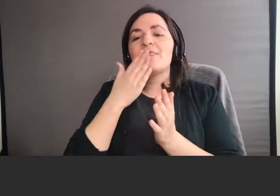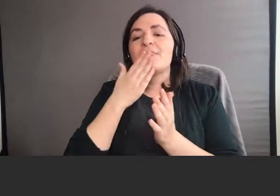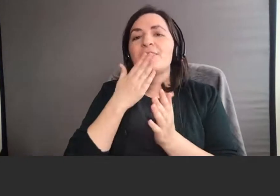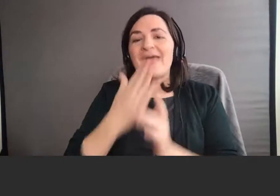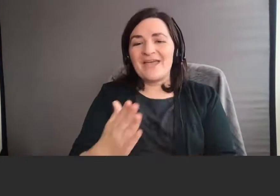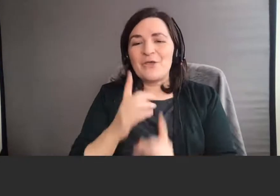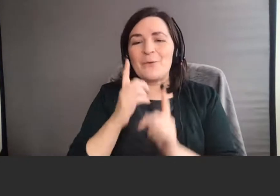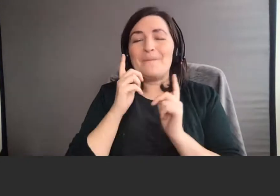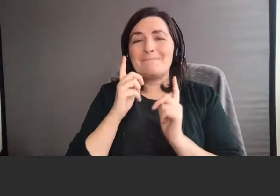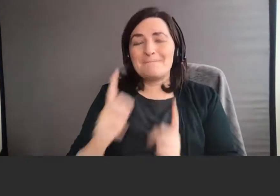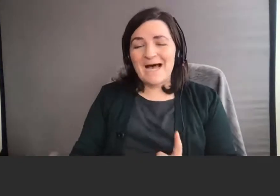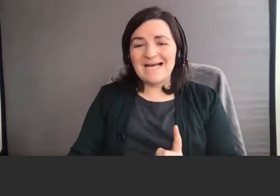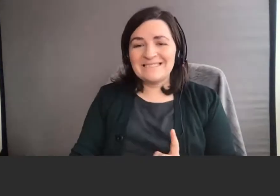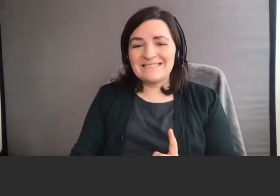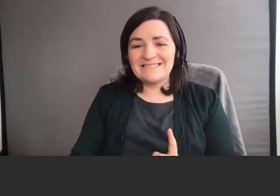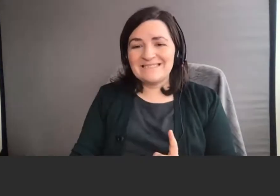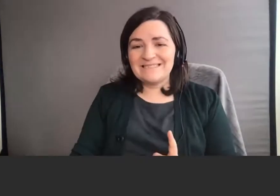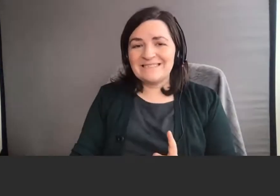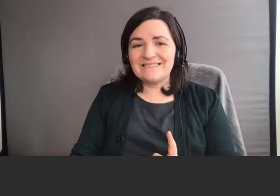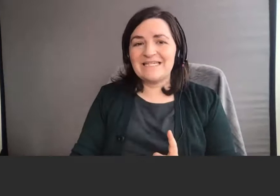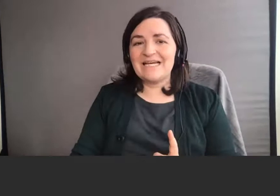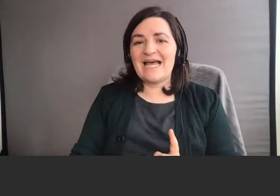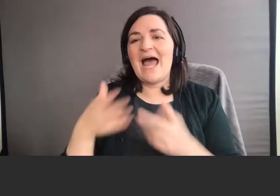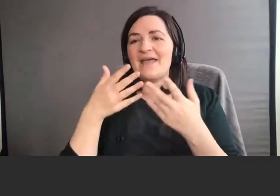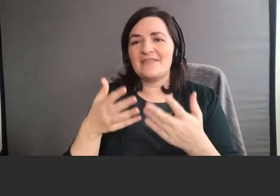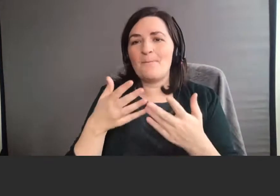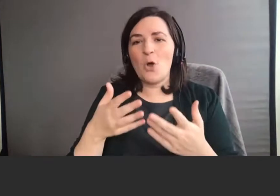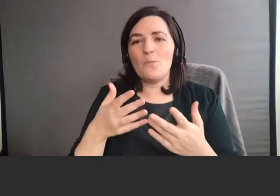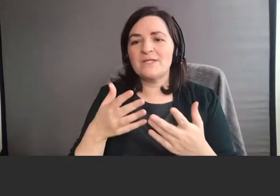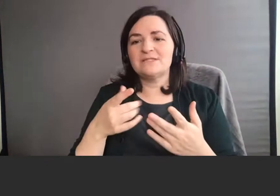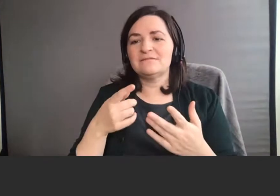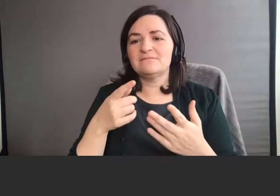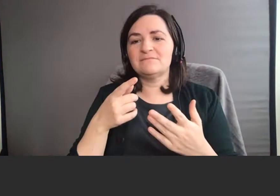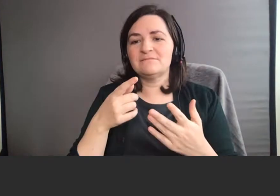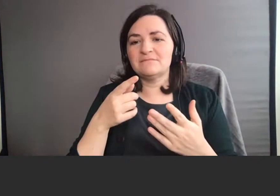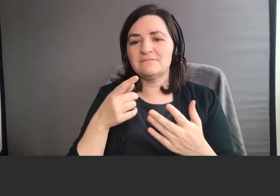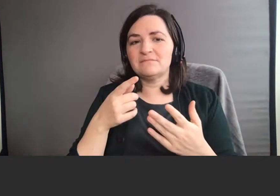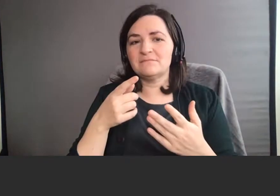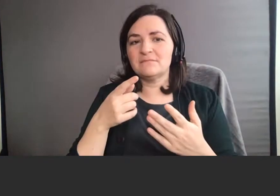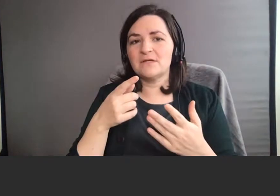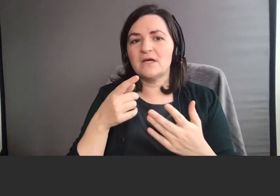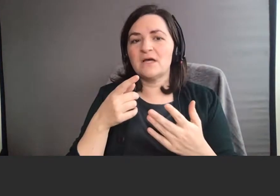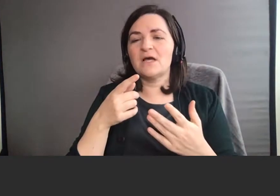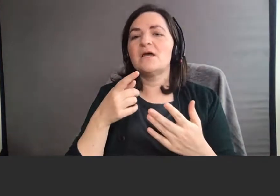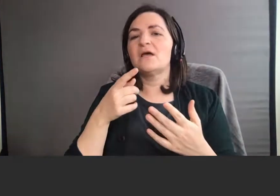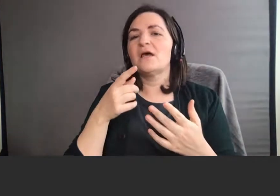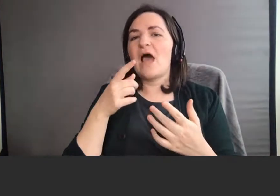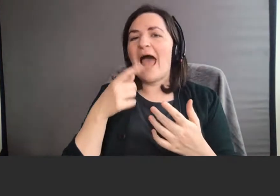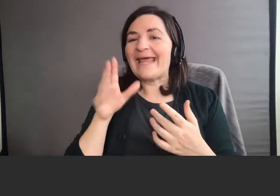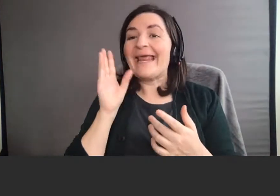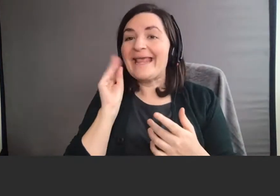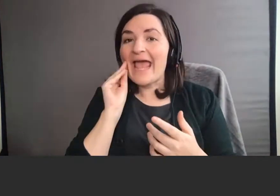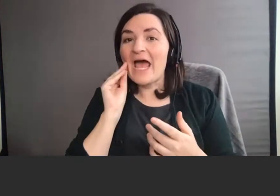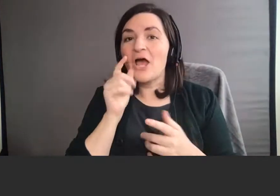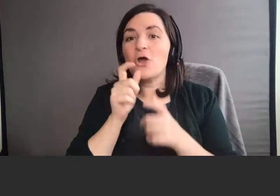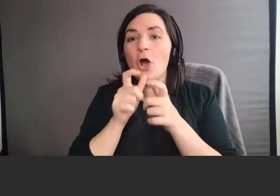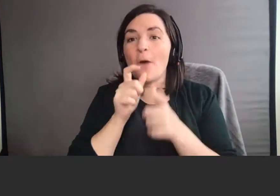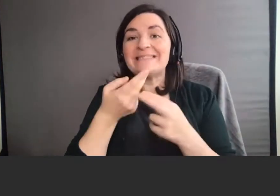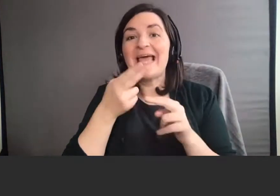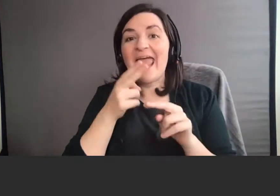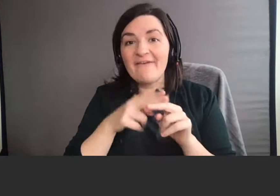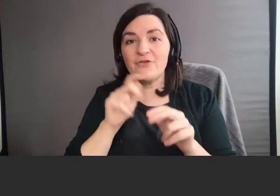only hear comments now if you unswitch. If you switch on your mic. But that's great. That's sure. Great.